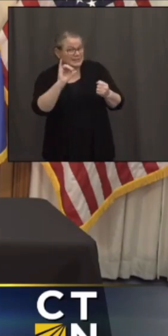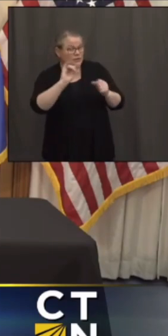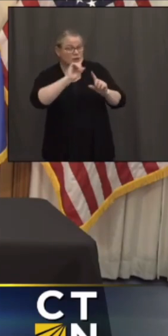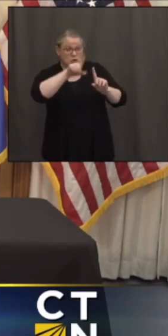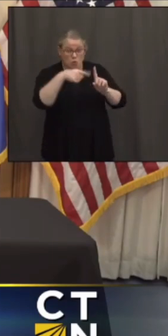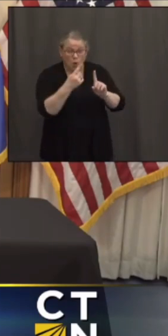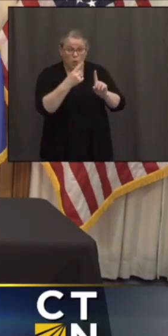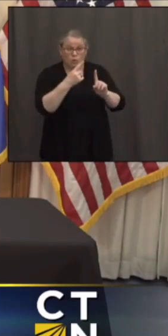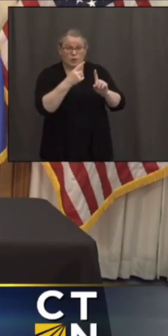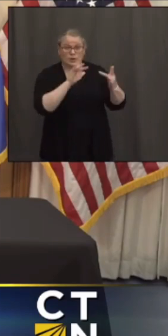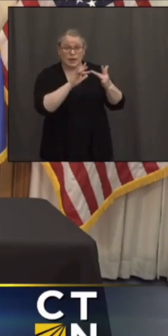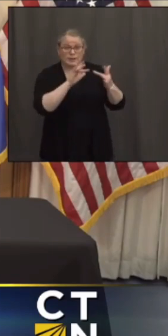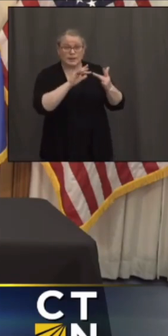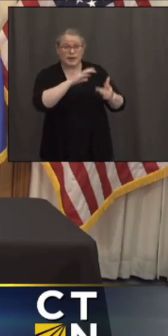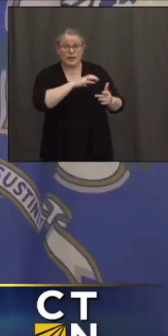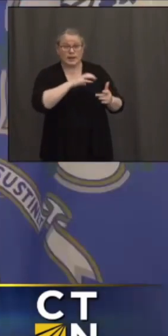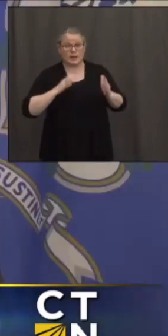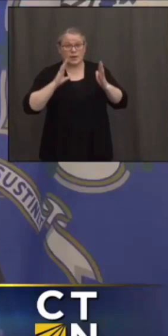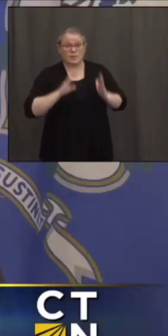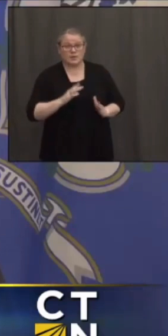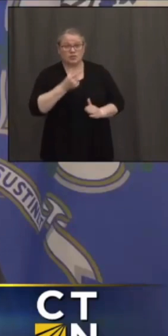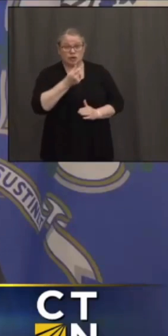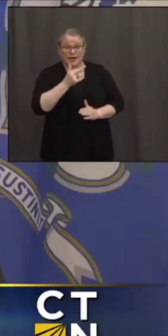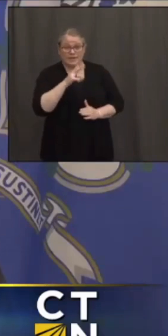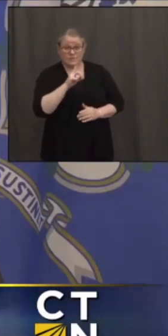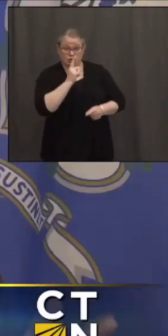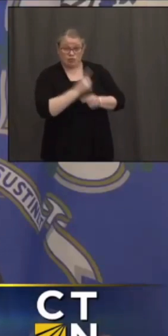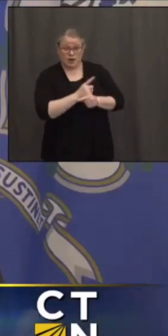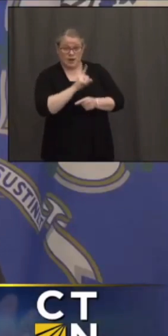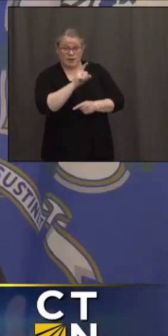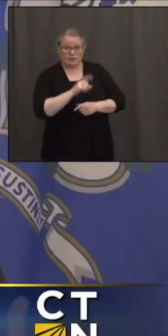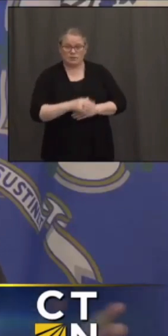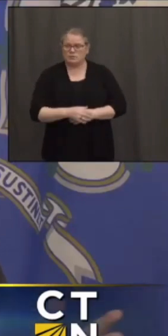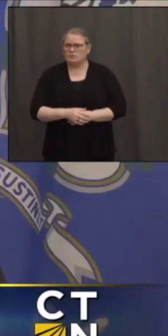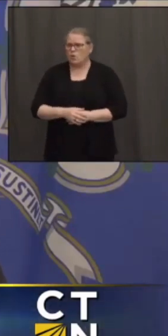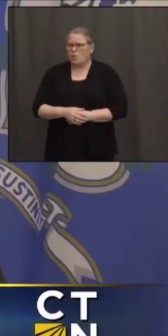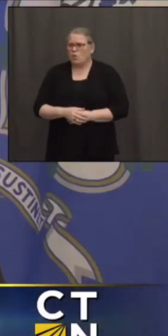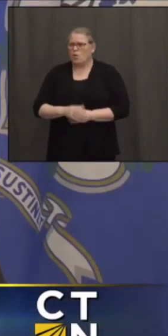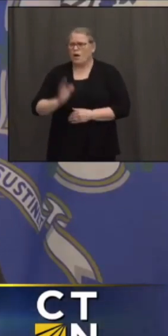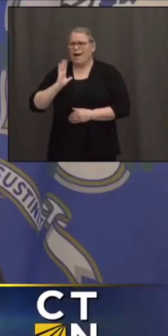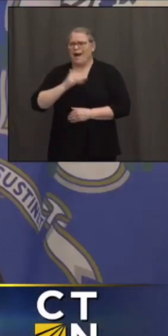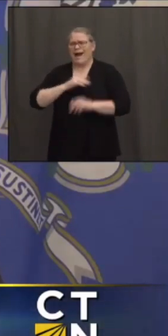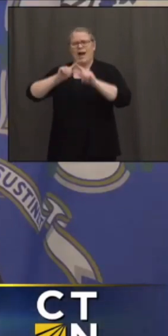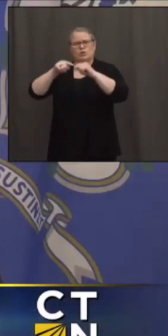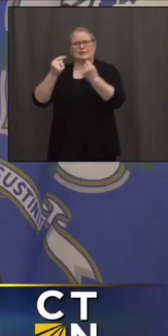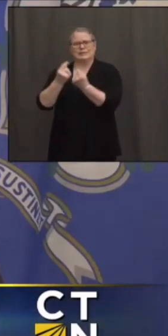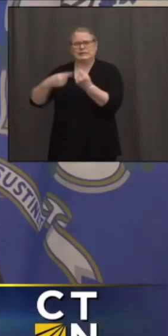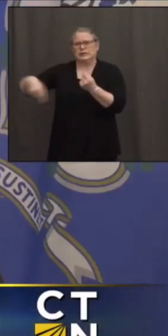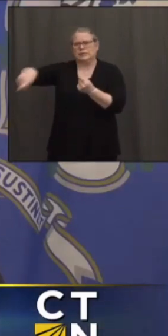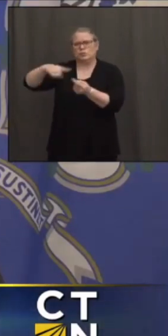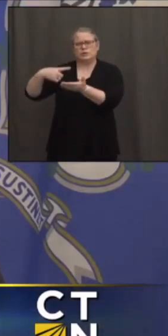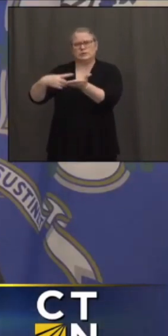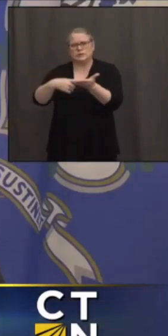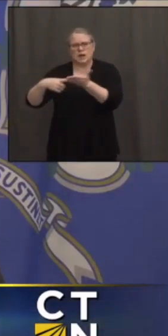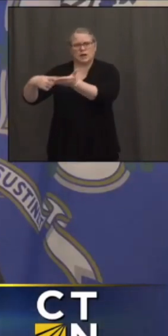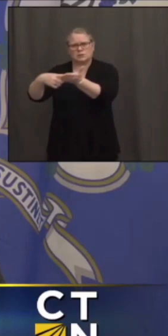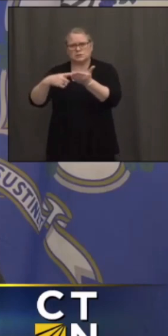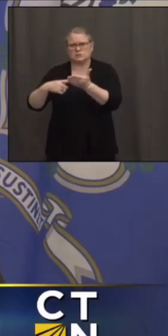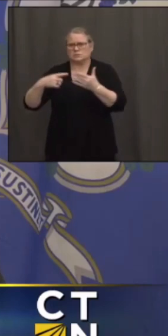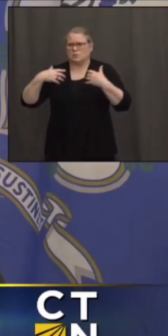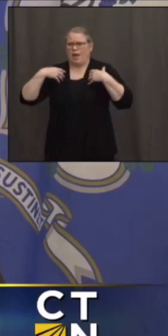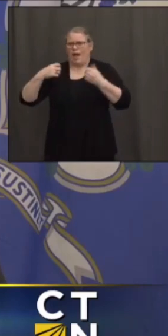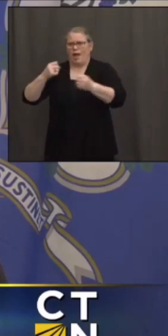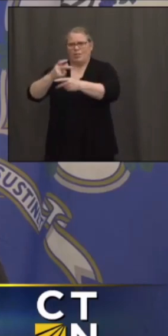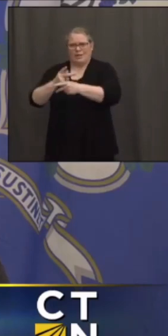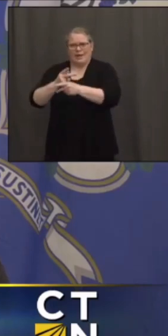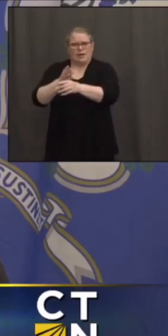correct? Well, I will tell you, our team talks to the healthcare professionals across the state on a sort of regular basis.